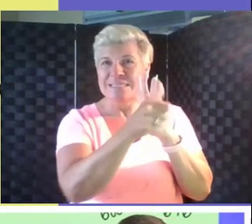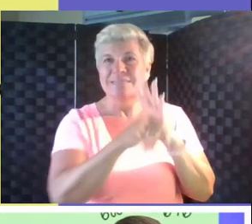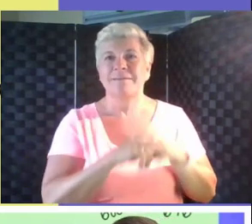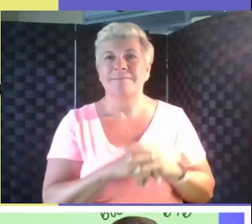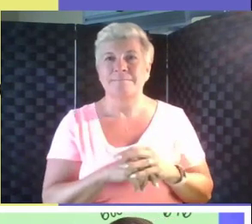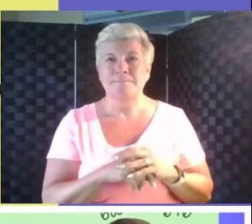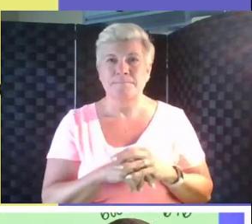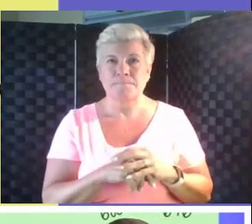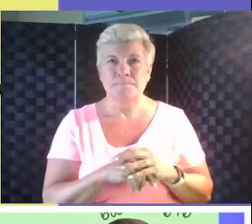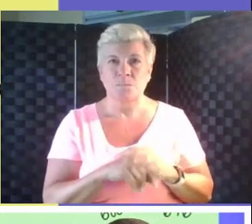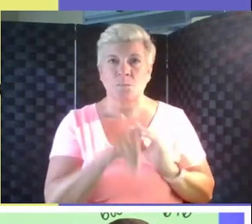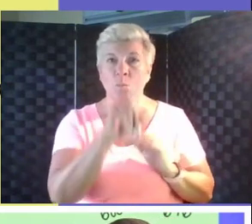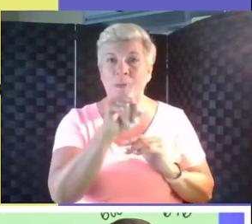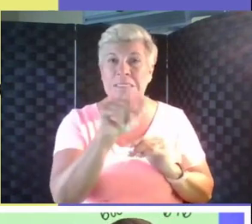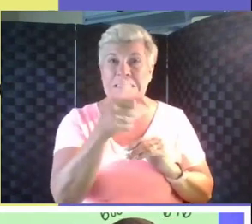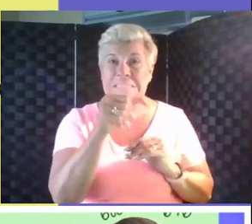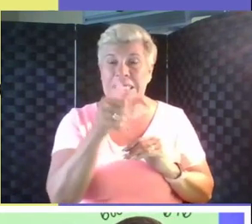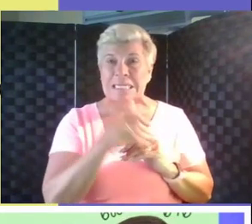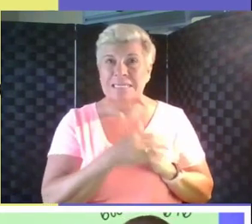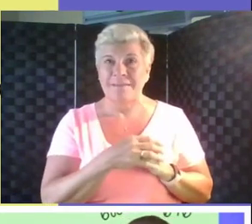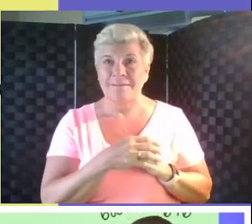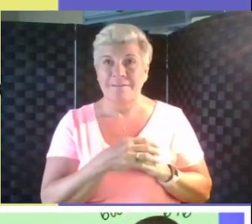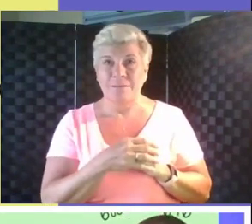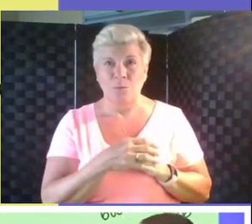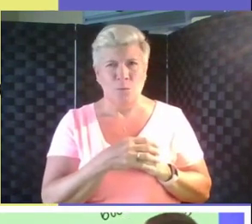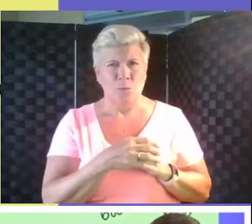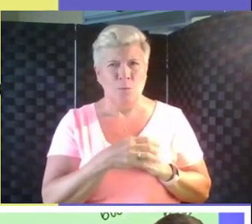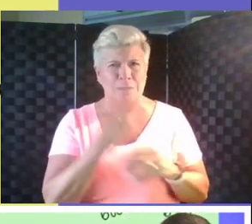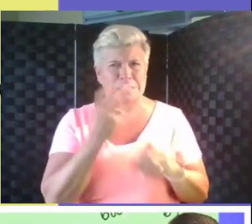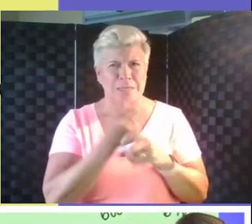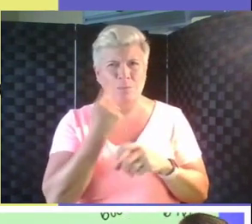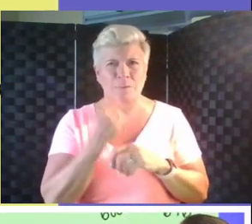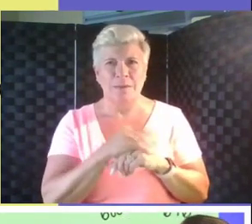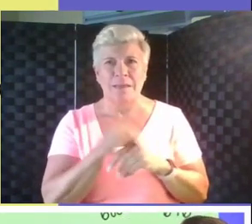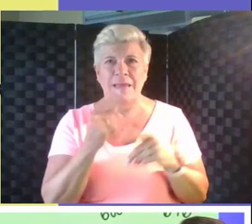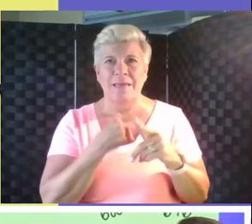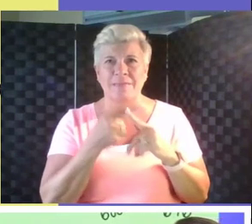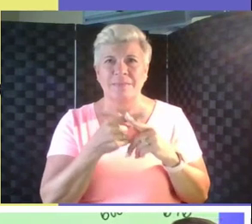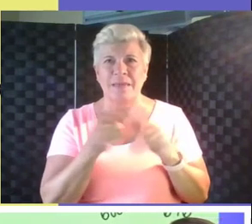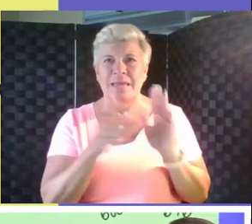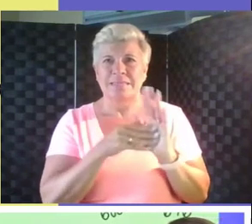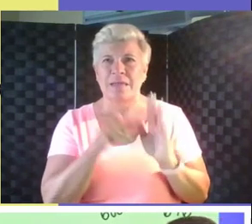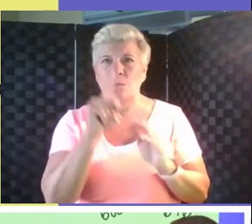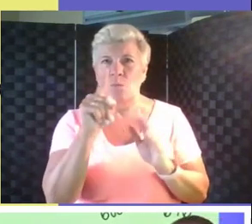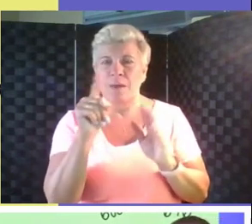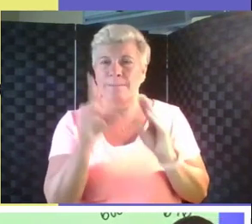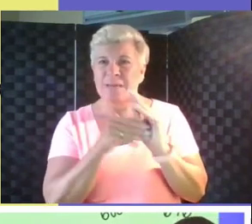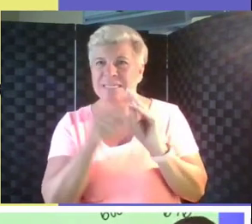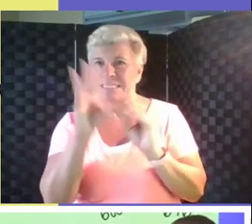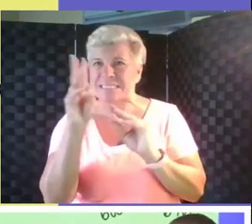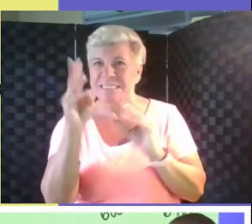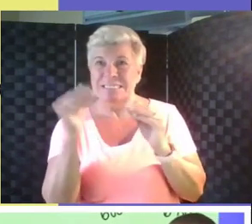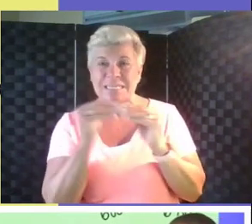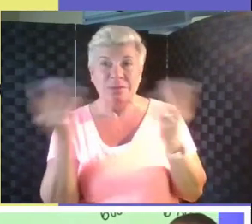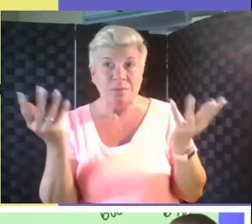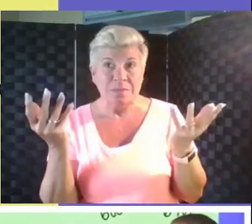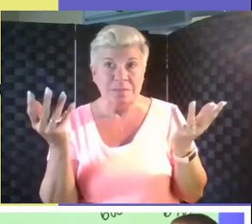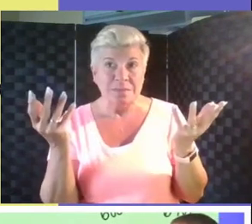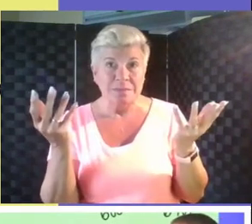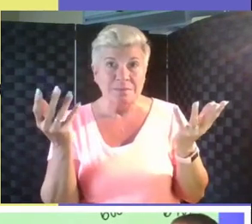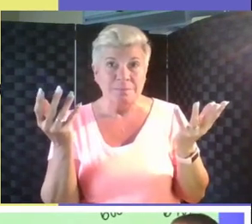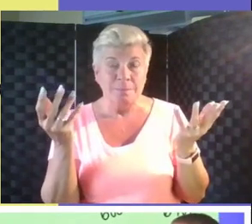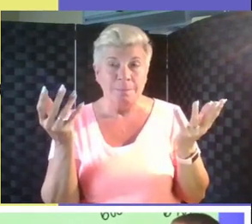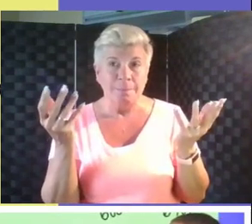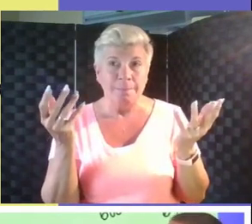110. So here I have 110. Ooh, that might be a tough one. And then when I add my ones together, 1 plus 6 gives me